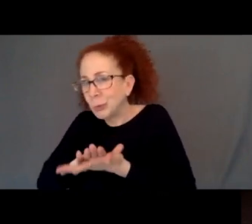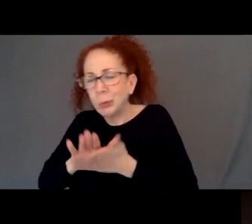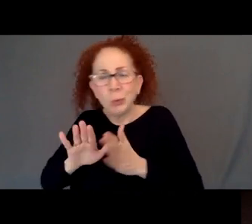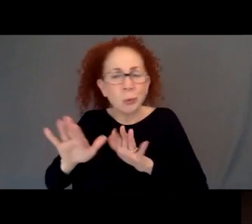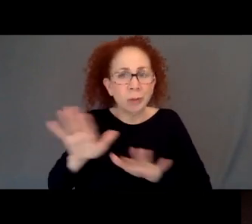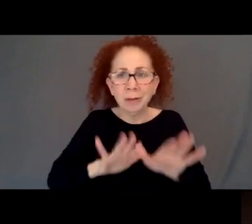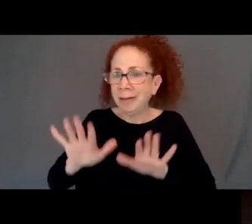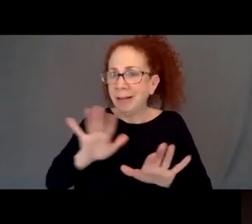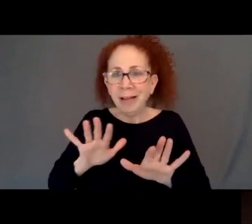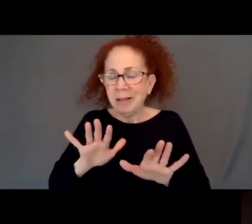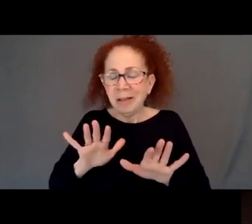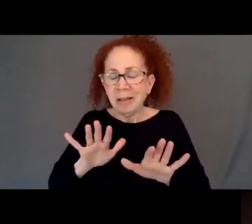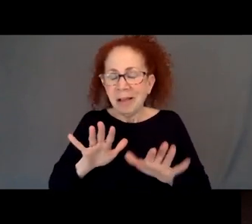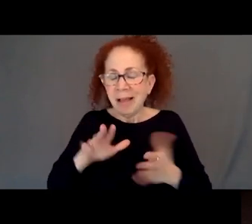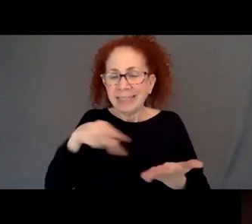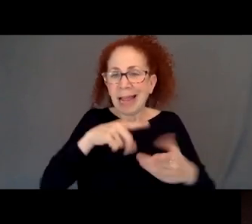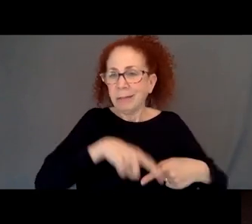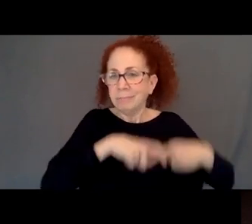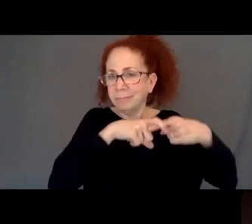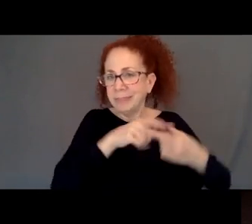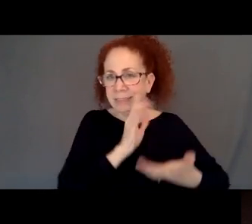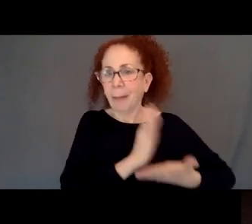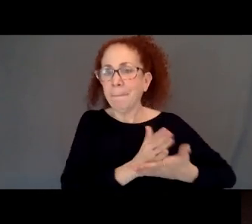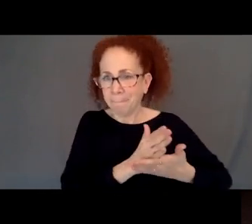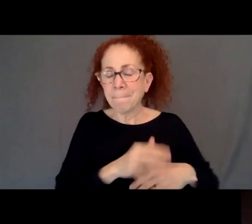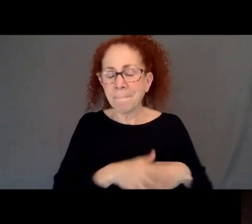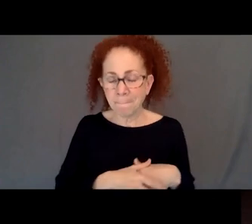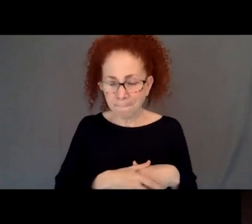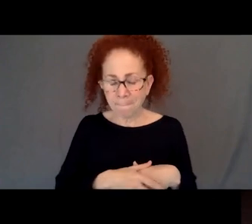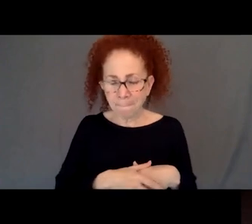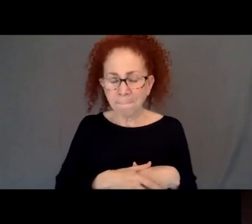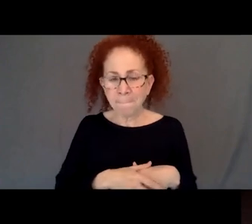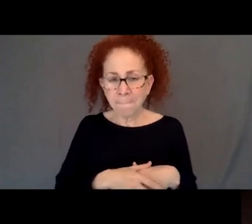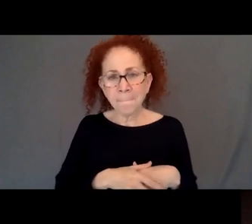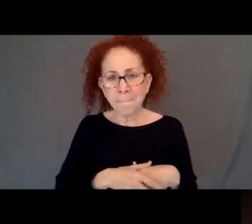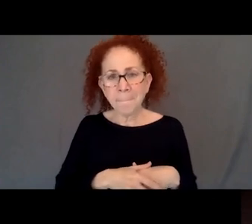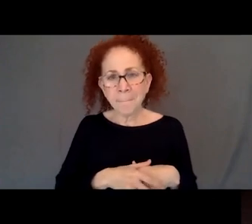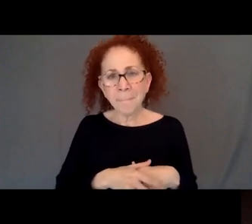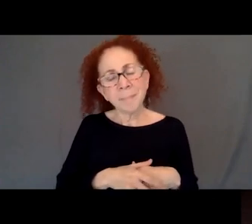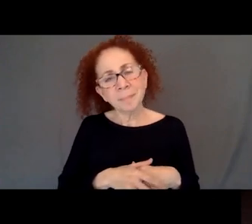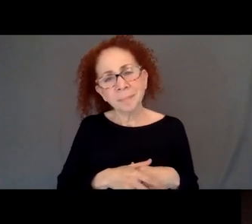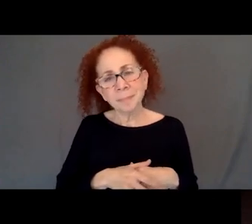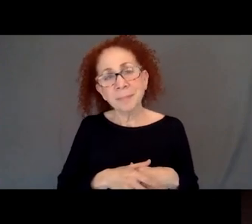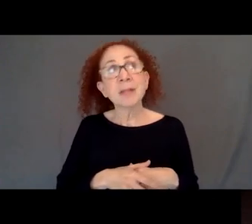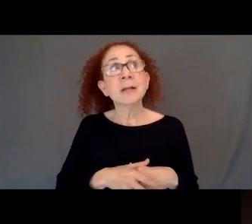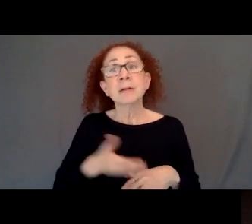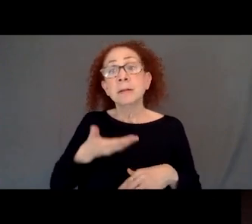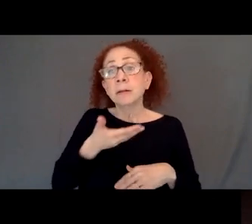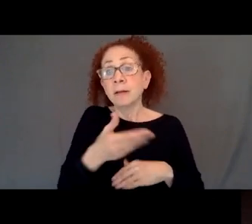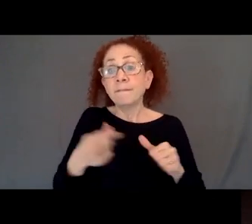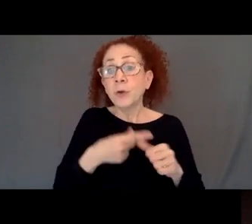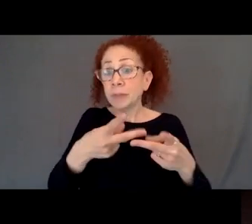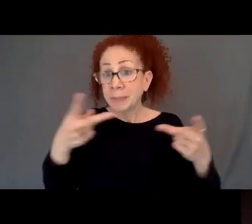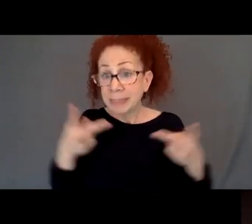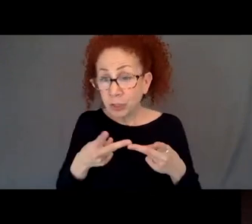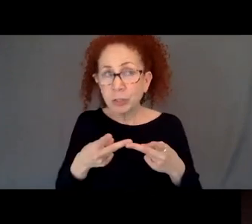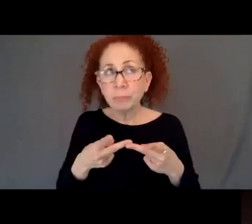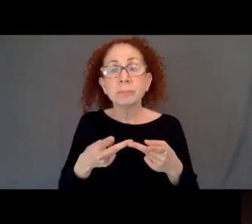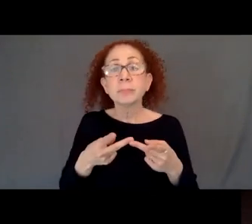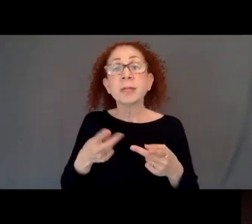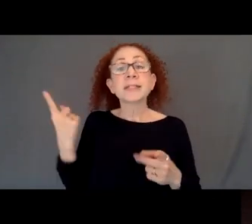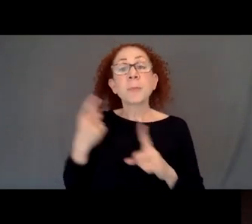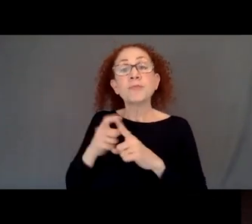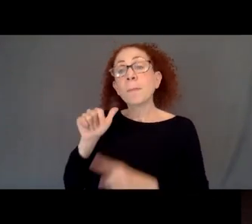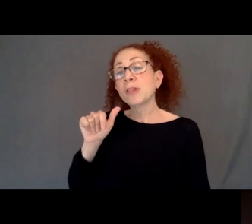just I stopped for a while. And then when I got my first position, somebody I knew from the